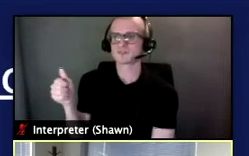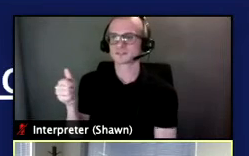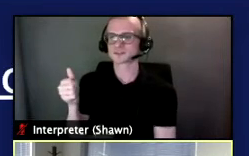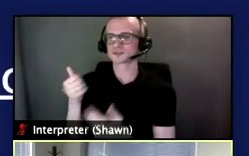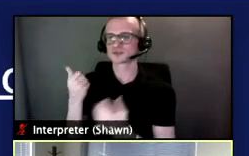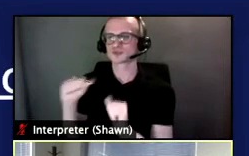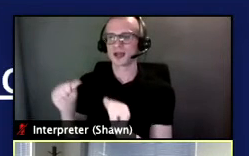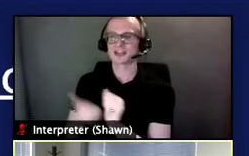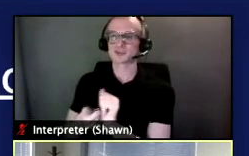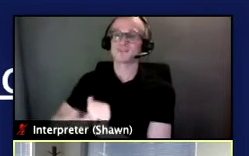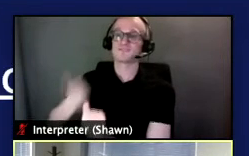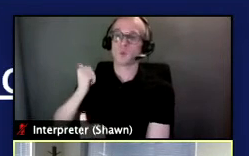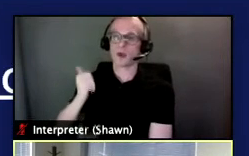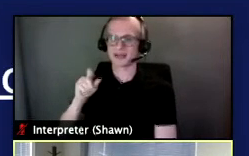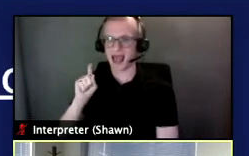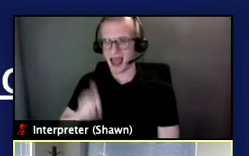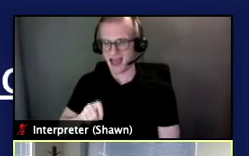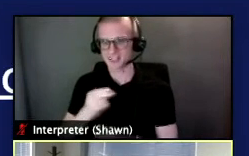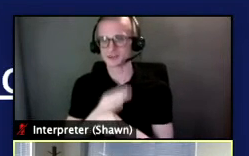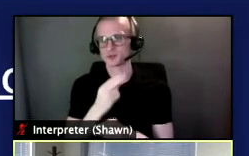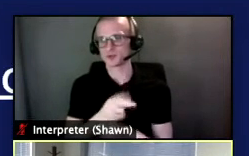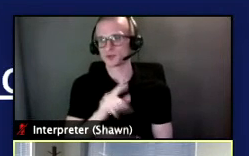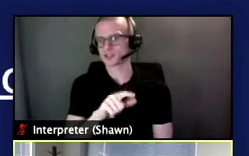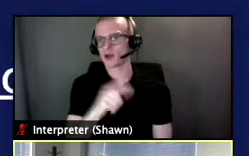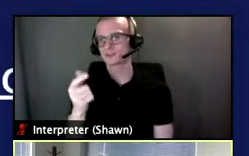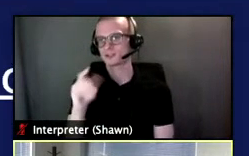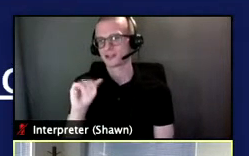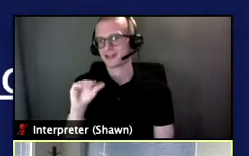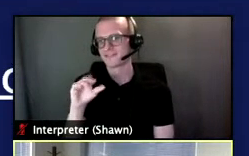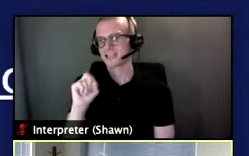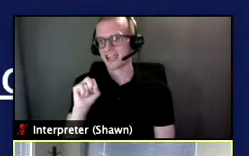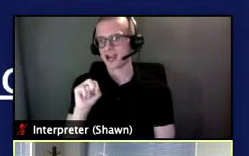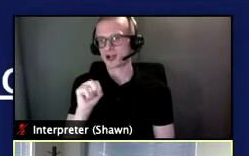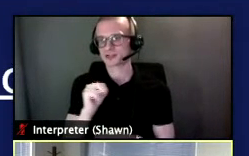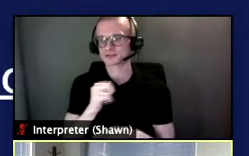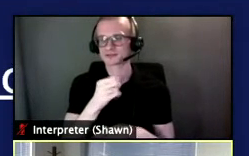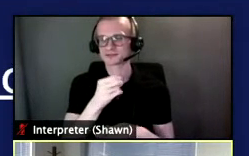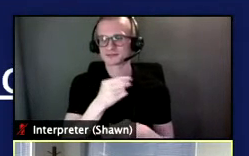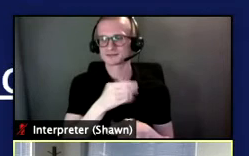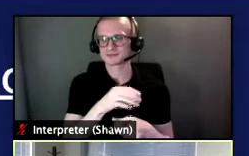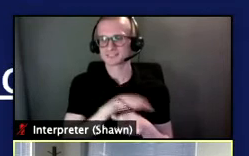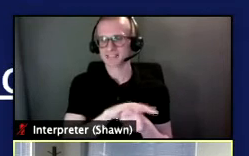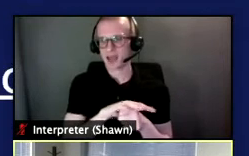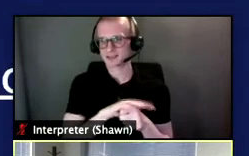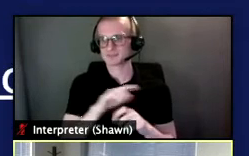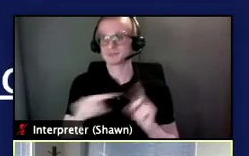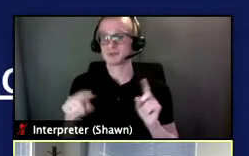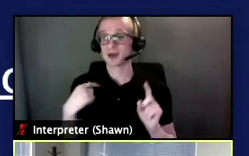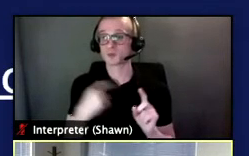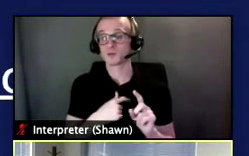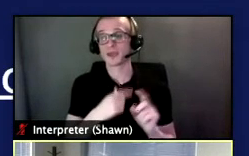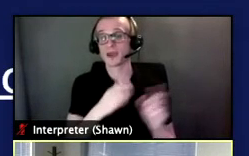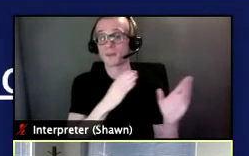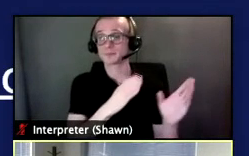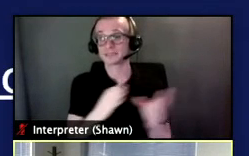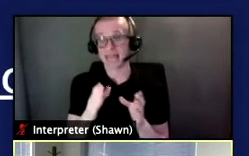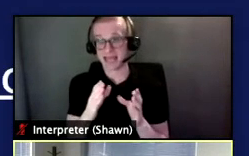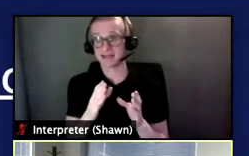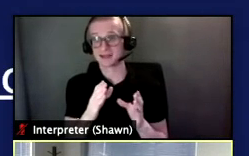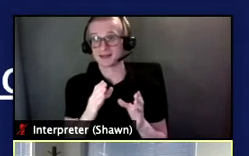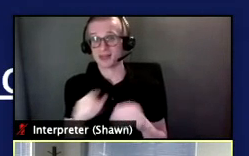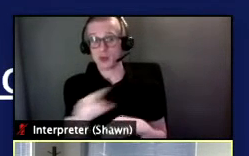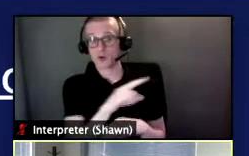having to use those facilities. But we are planning on having them as